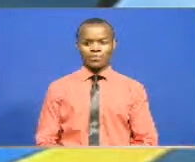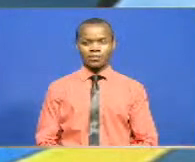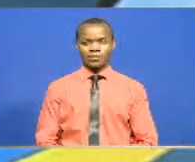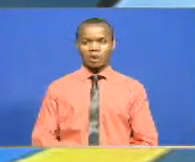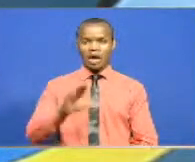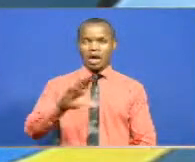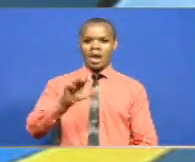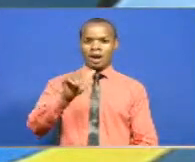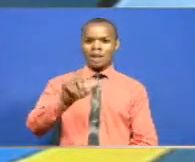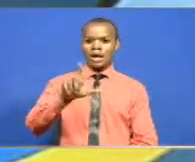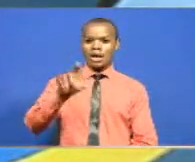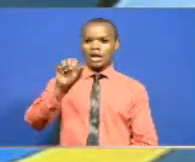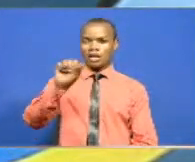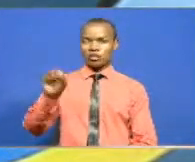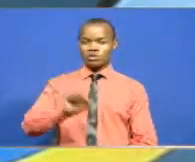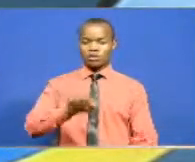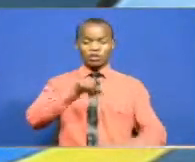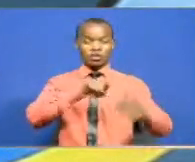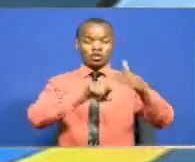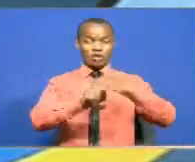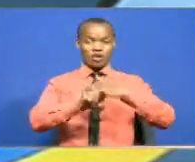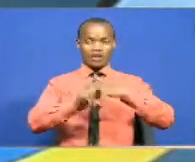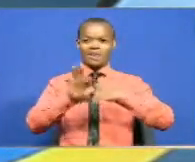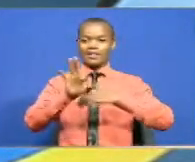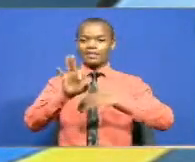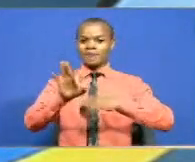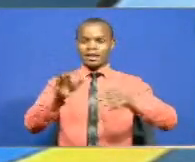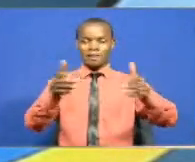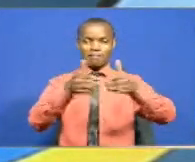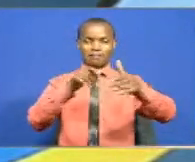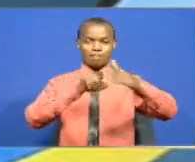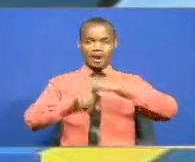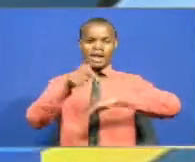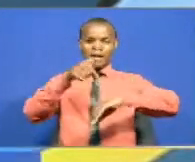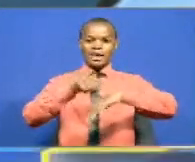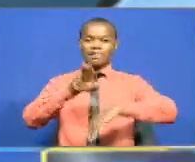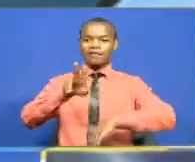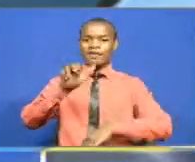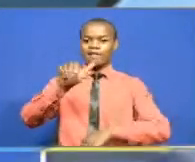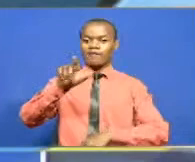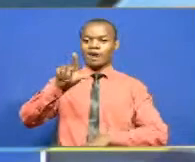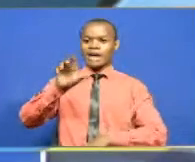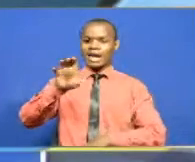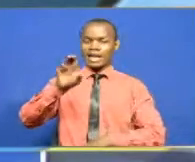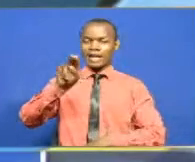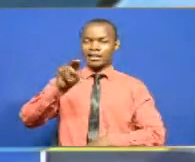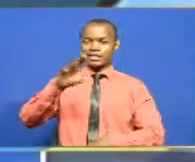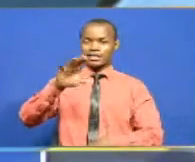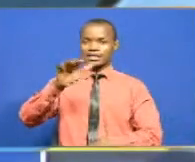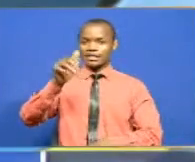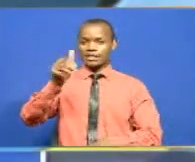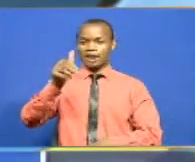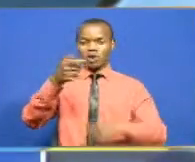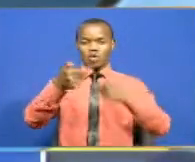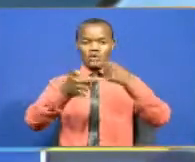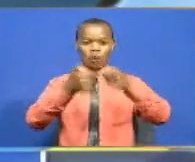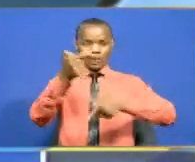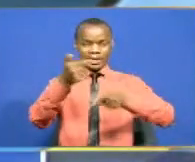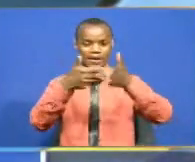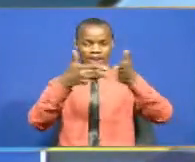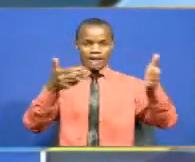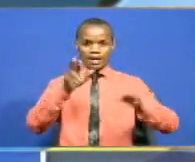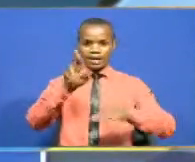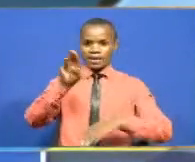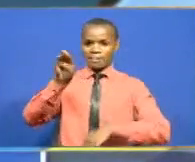Carlos Soler scored three penalties as Valencia thrashed Real Madrid in an extraordinary Spanish La Liga